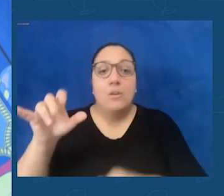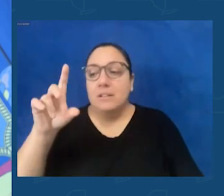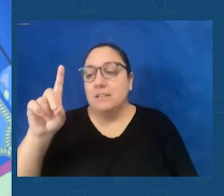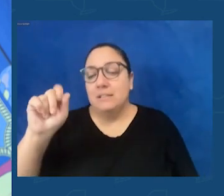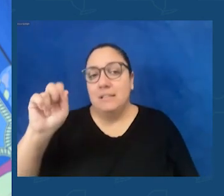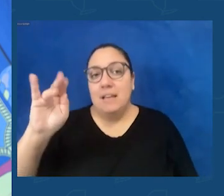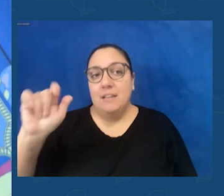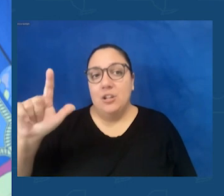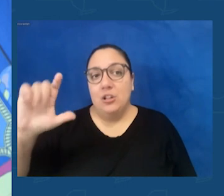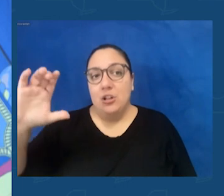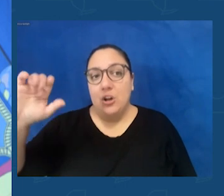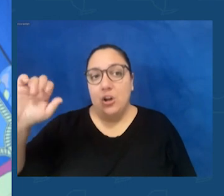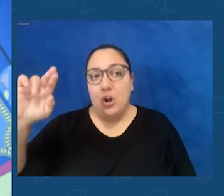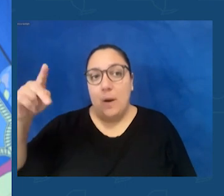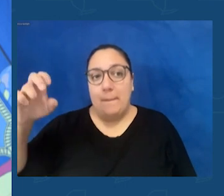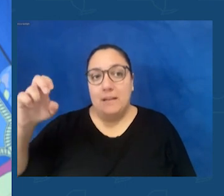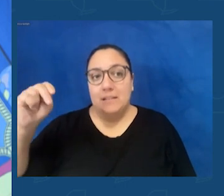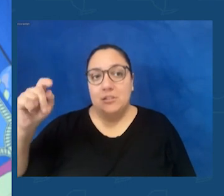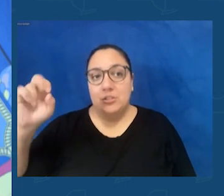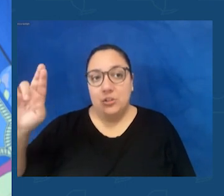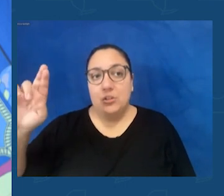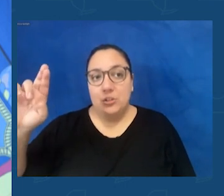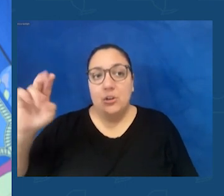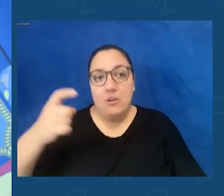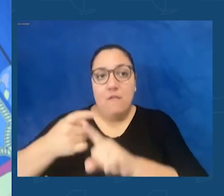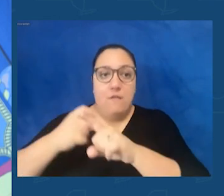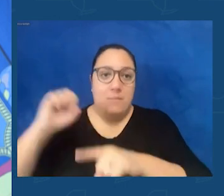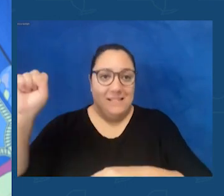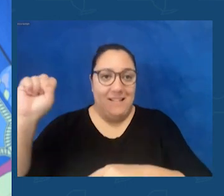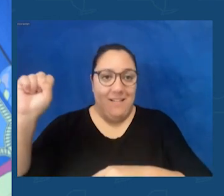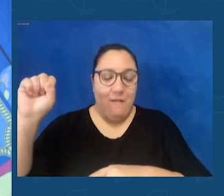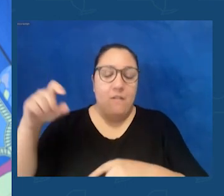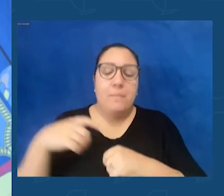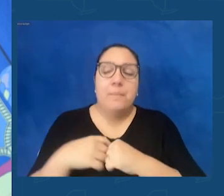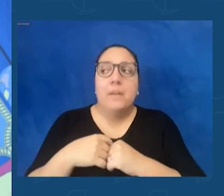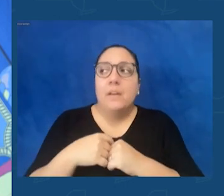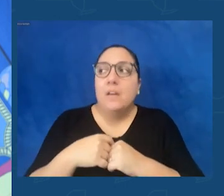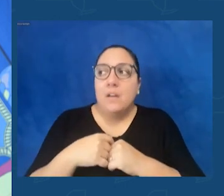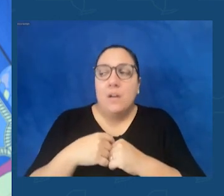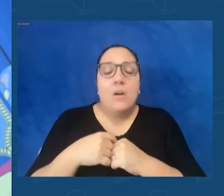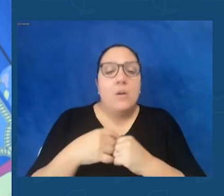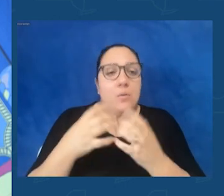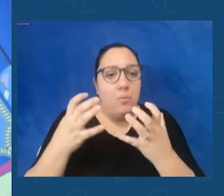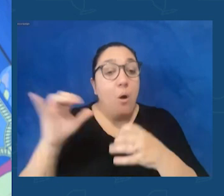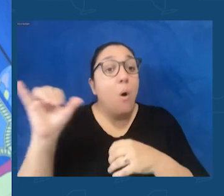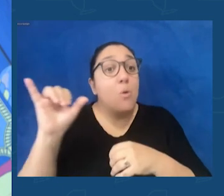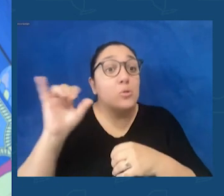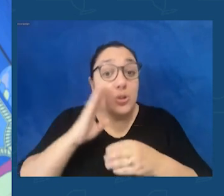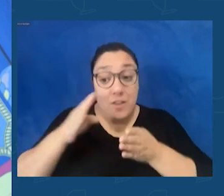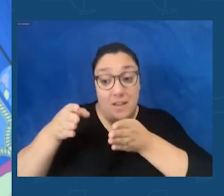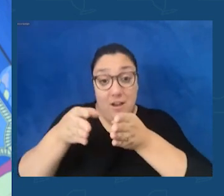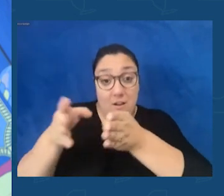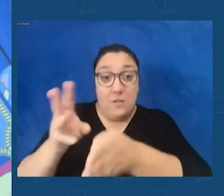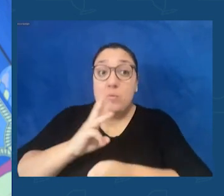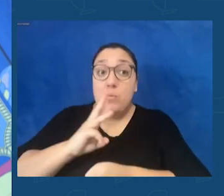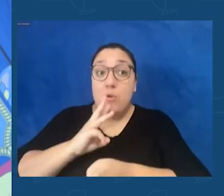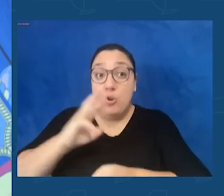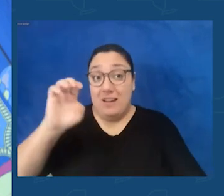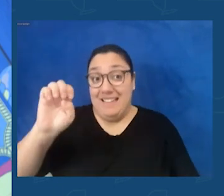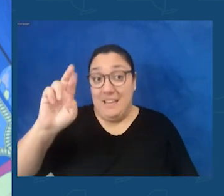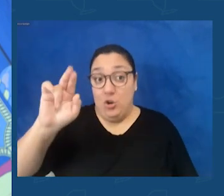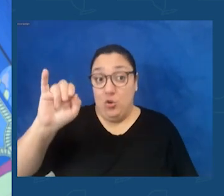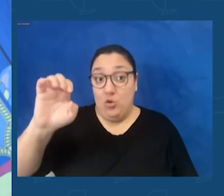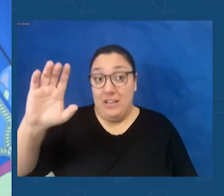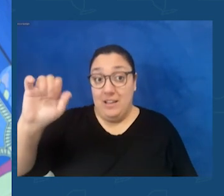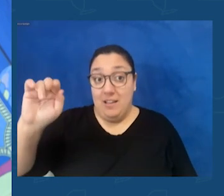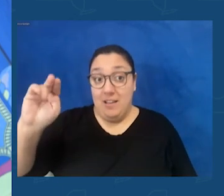all the great people who worked on this plan. Again, more housing, more exciting events, and restoring the old canalway. I mean, the Erie Canal